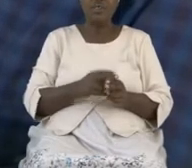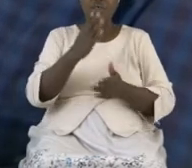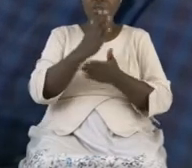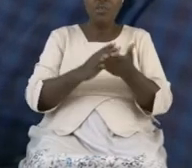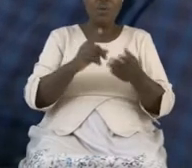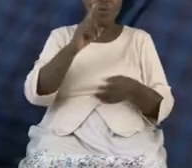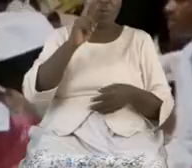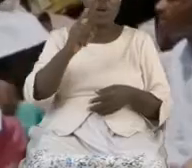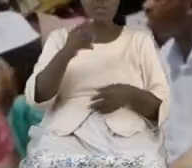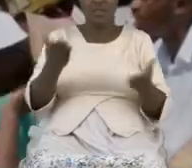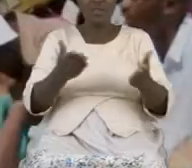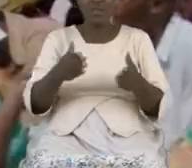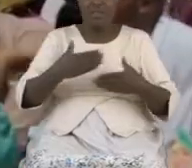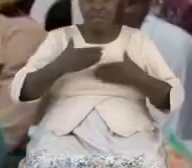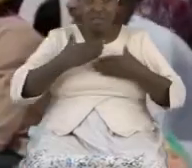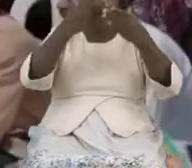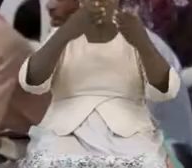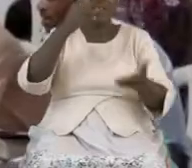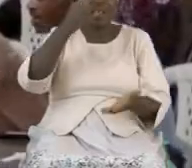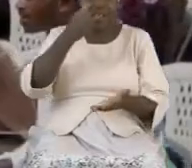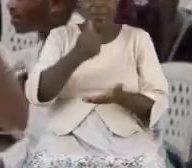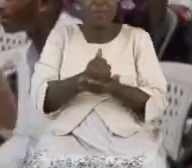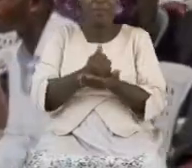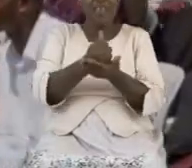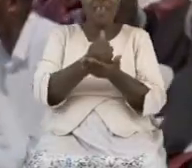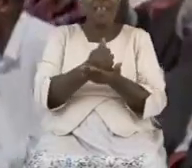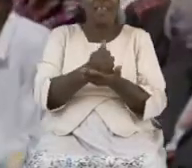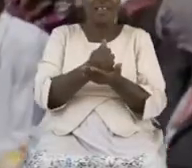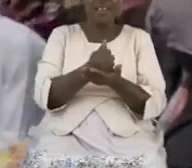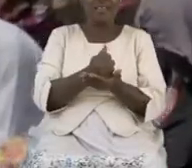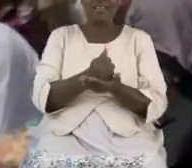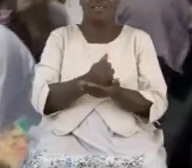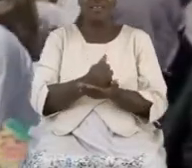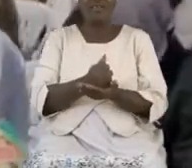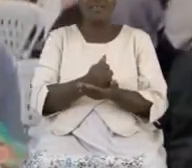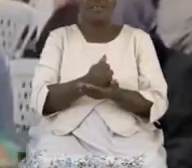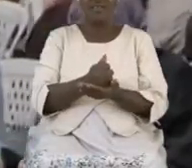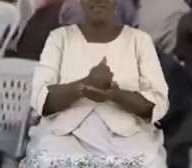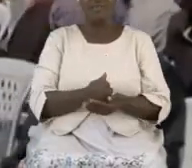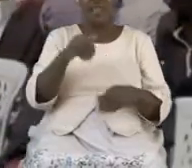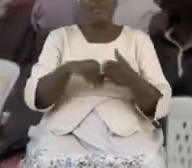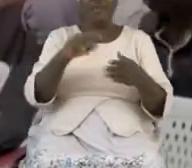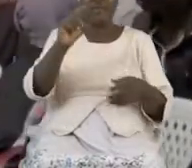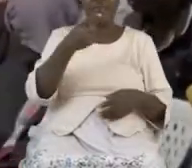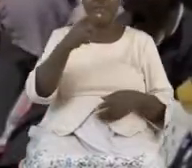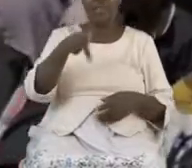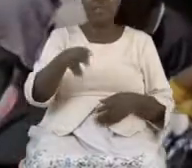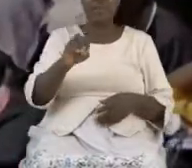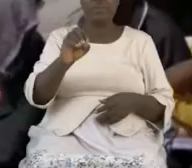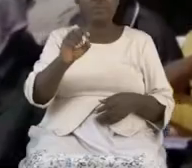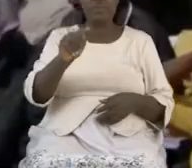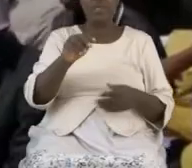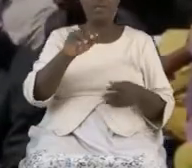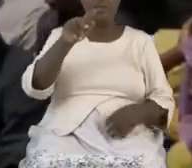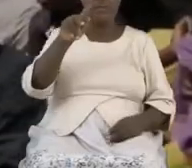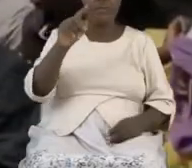say amen. Look at 1 Peter chapter 2. I'm reading from verse 1.